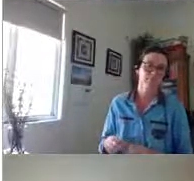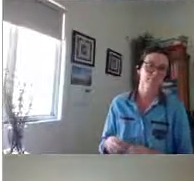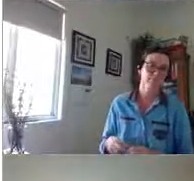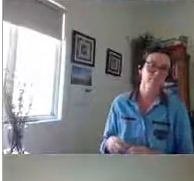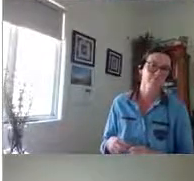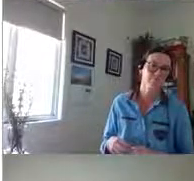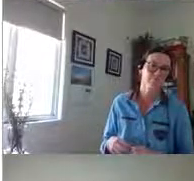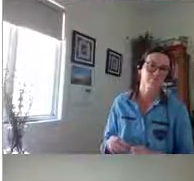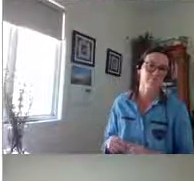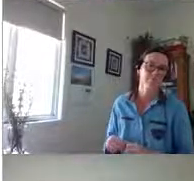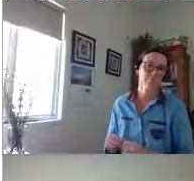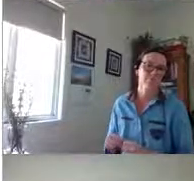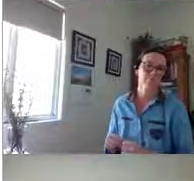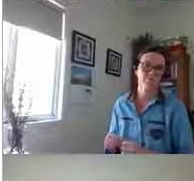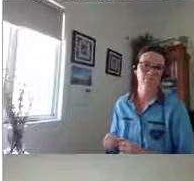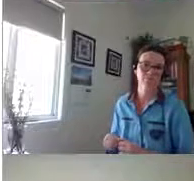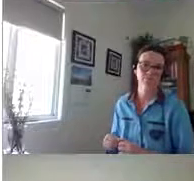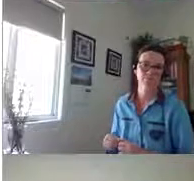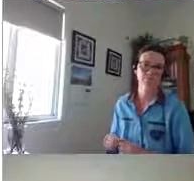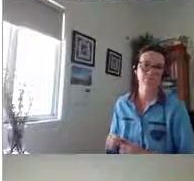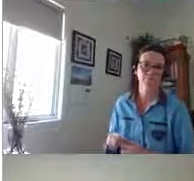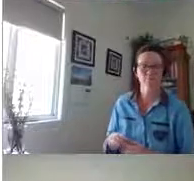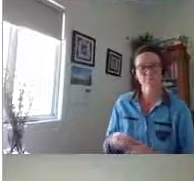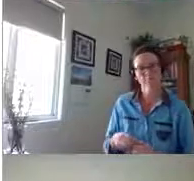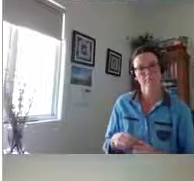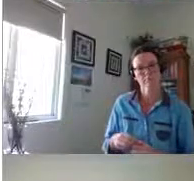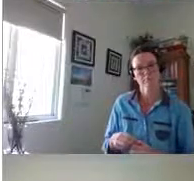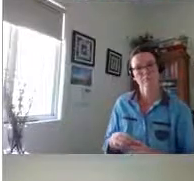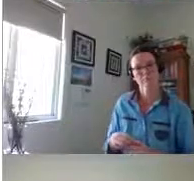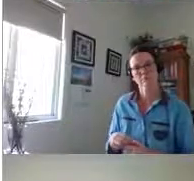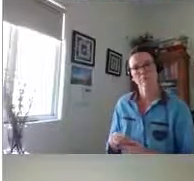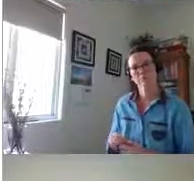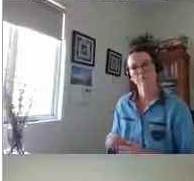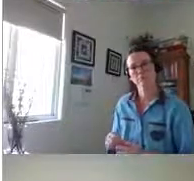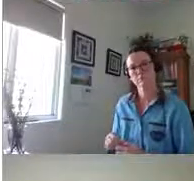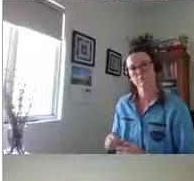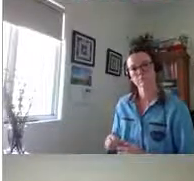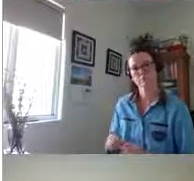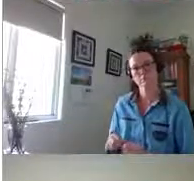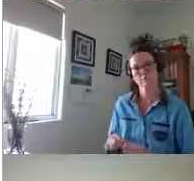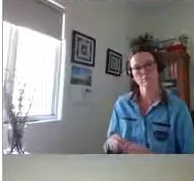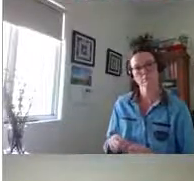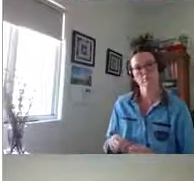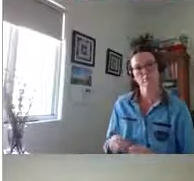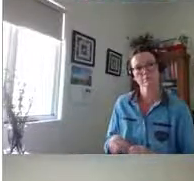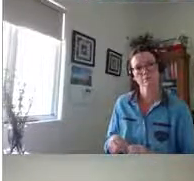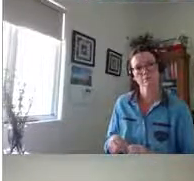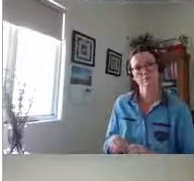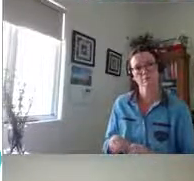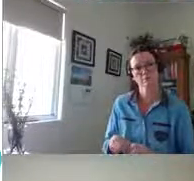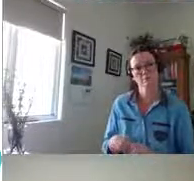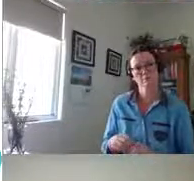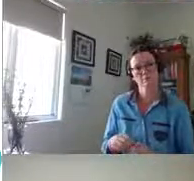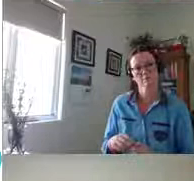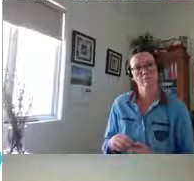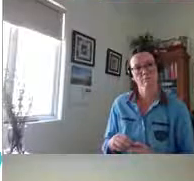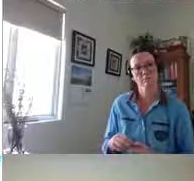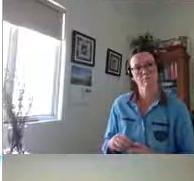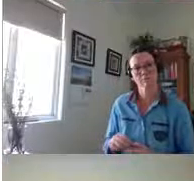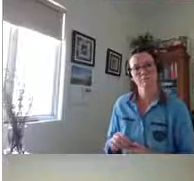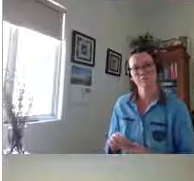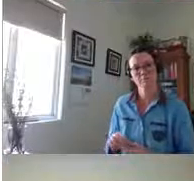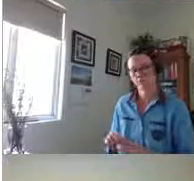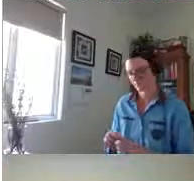for you collectively, but also help improve the utilization of the grid if that system is integrated into the network